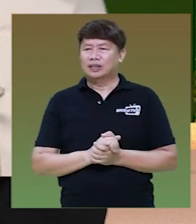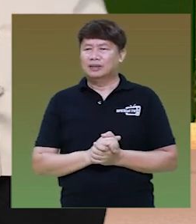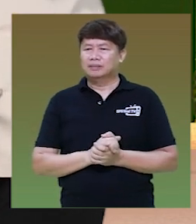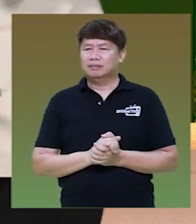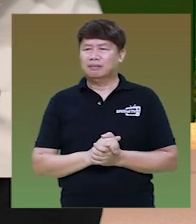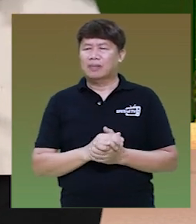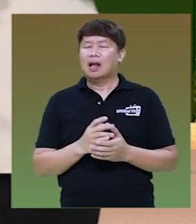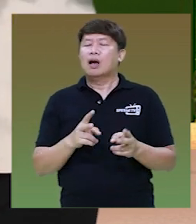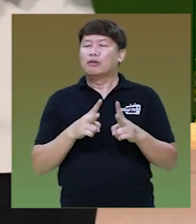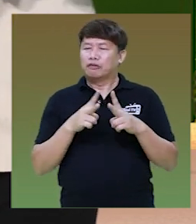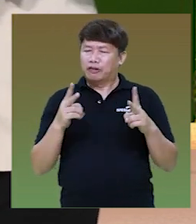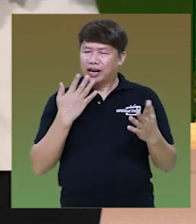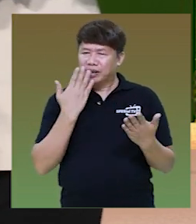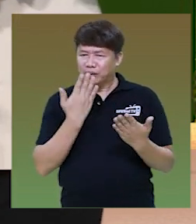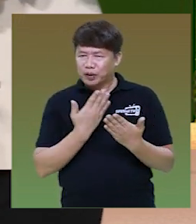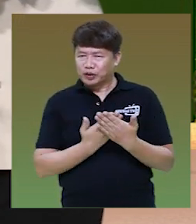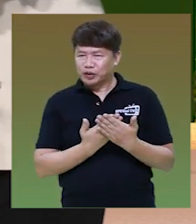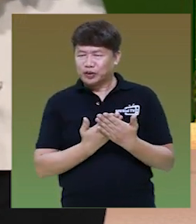Great job!